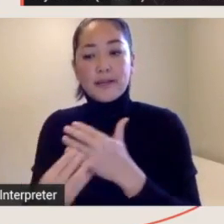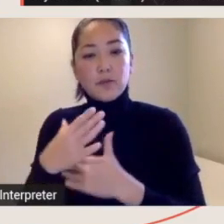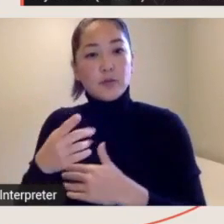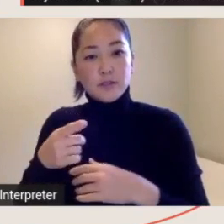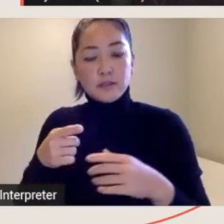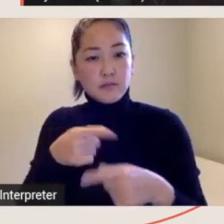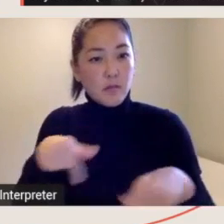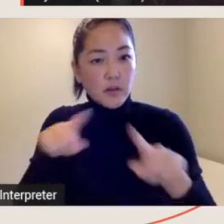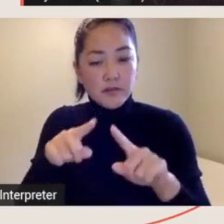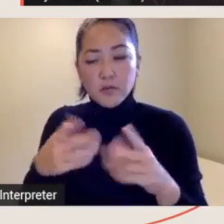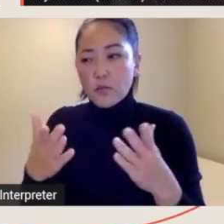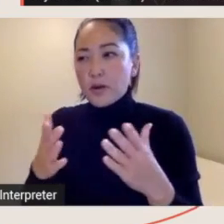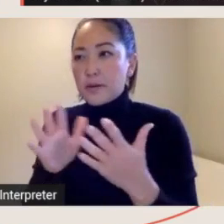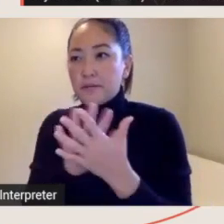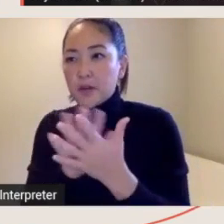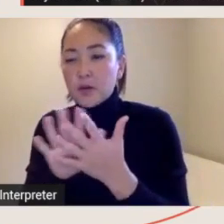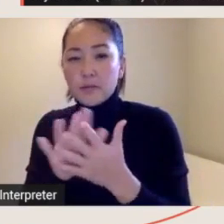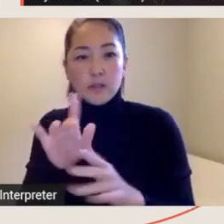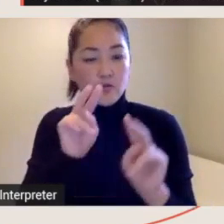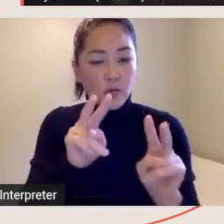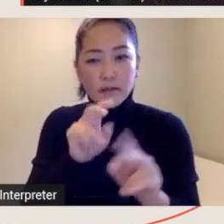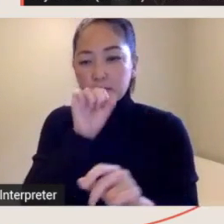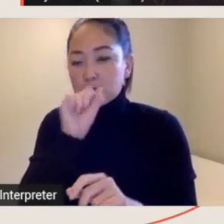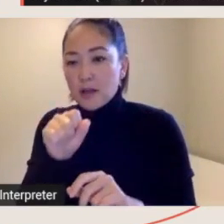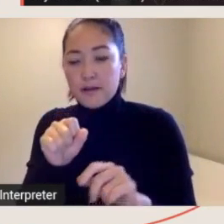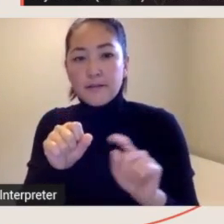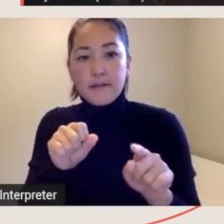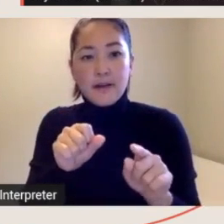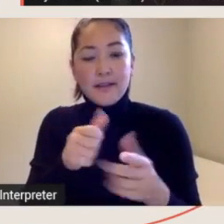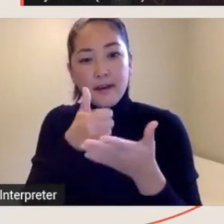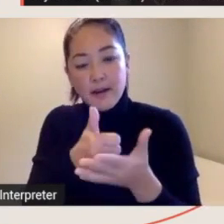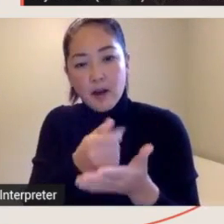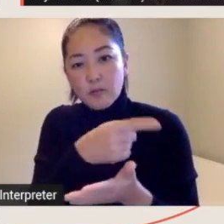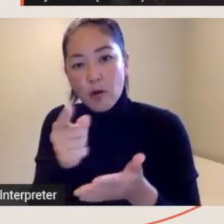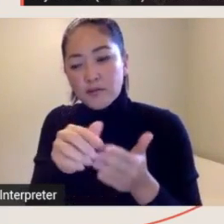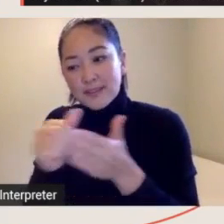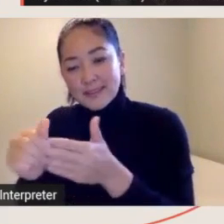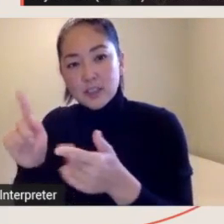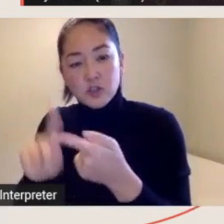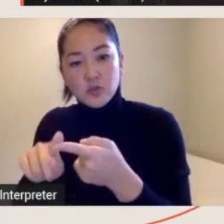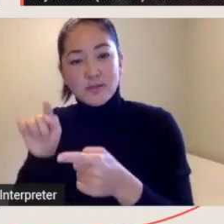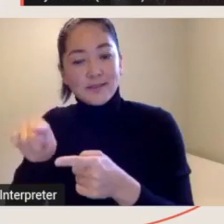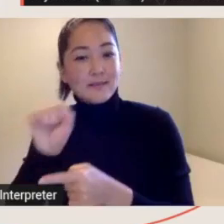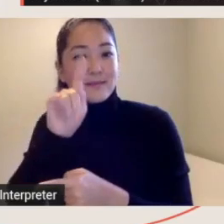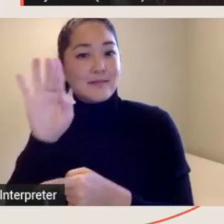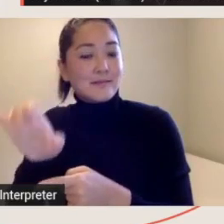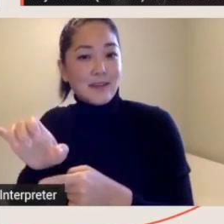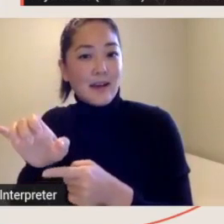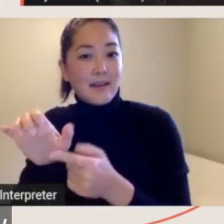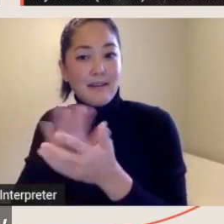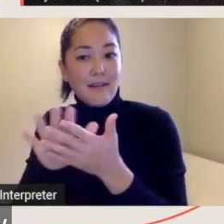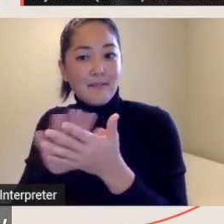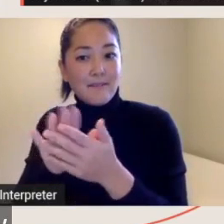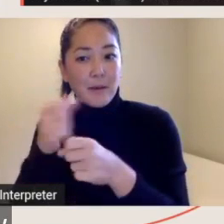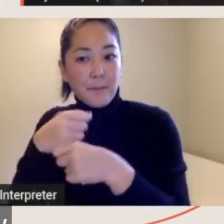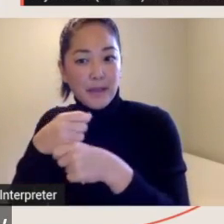and loved and studied that brought you to this particular style of filmmaking, and this choice to just sort of be there for.